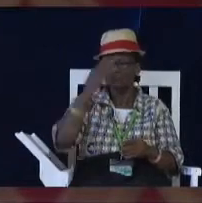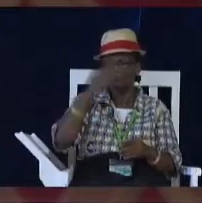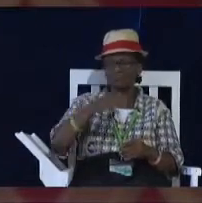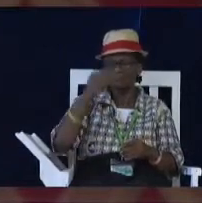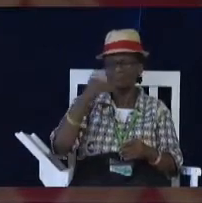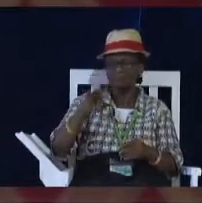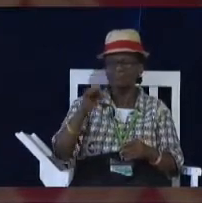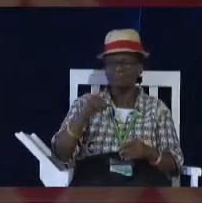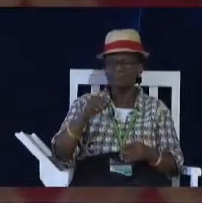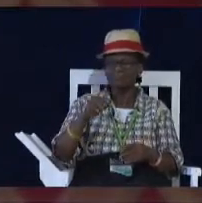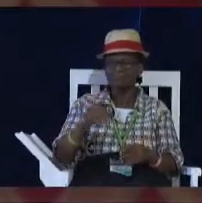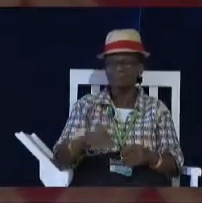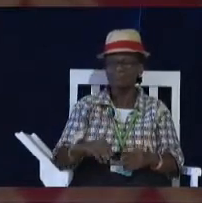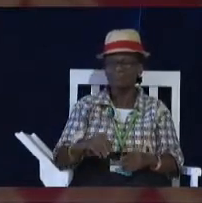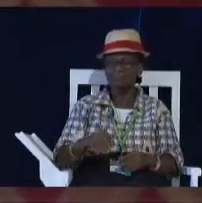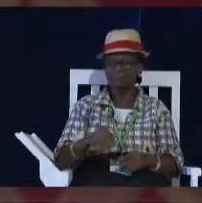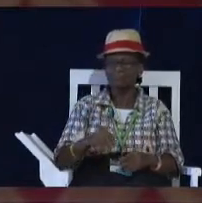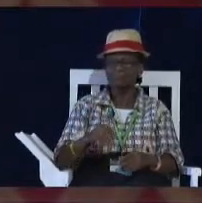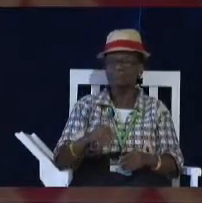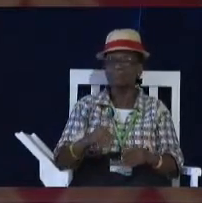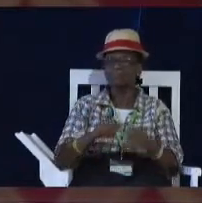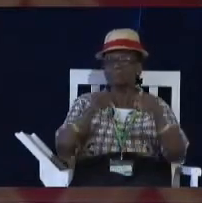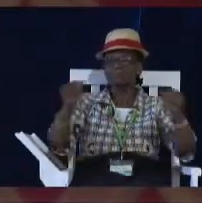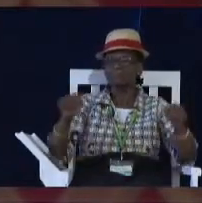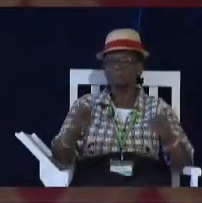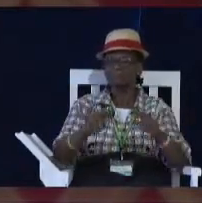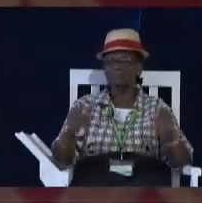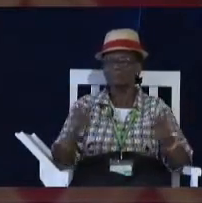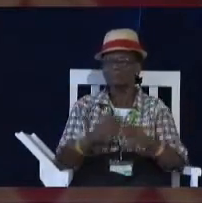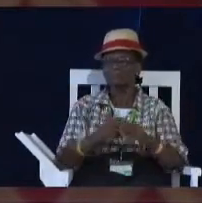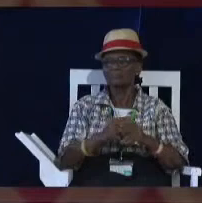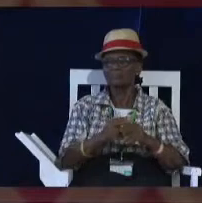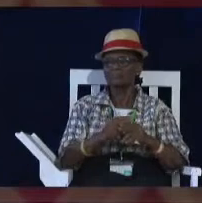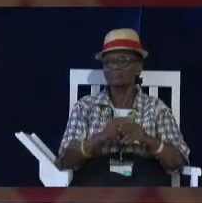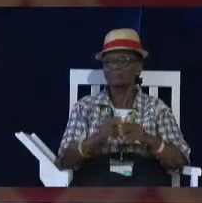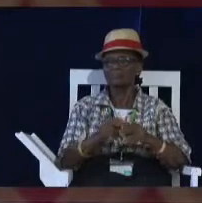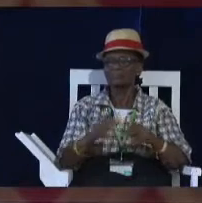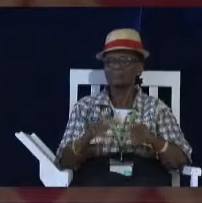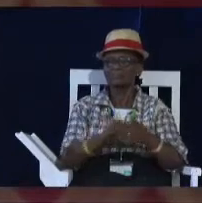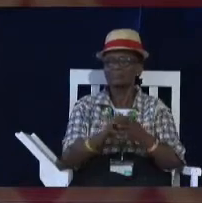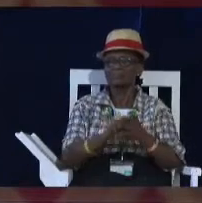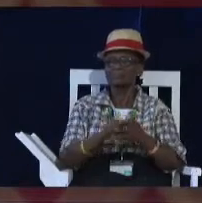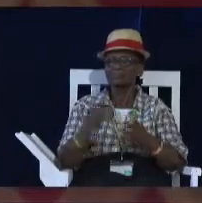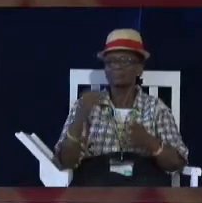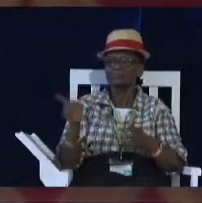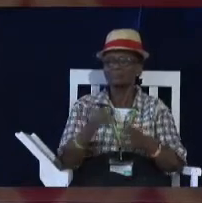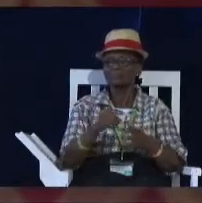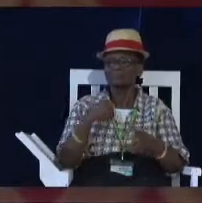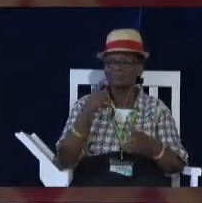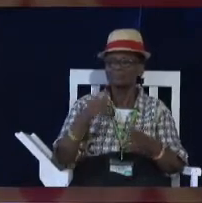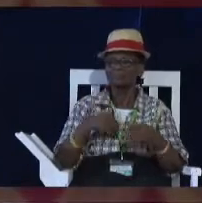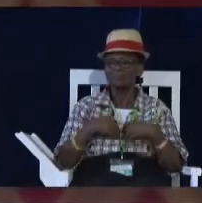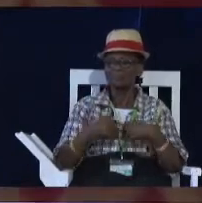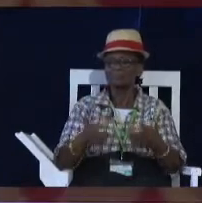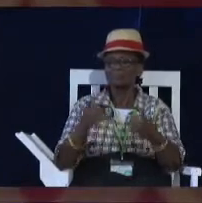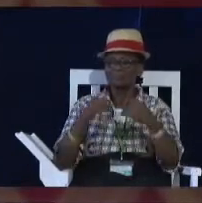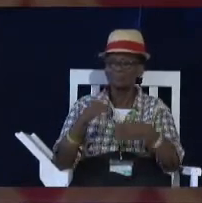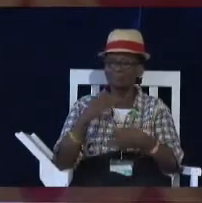Counselors, are you already out here? Anyway, those of you who have come forward, I want